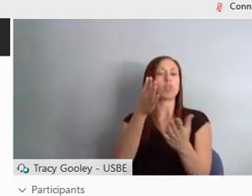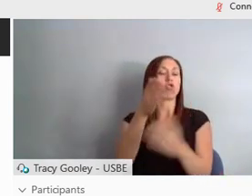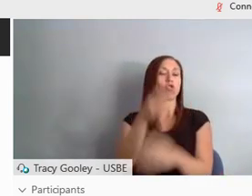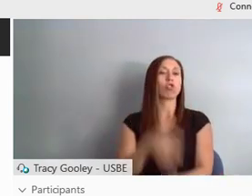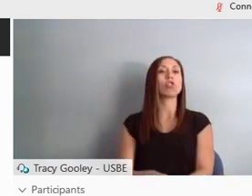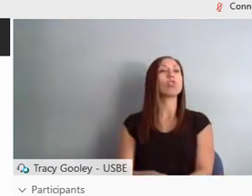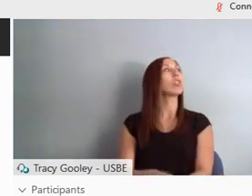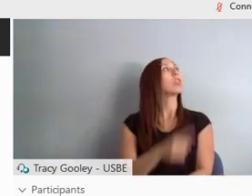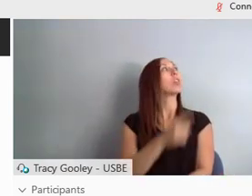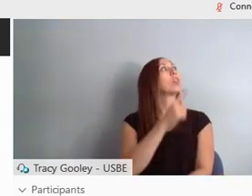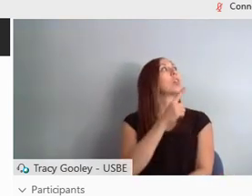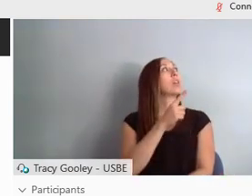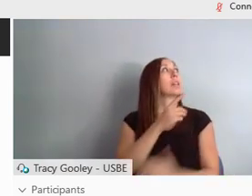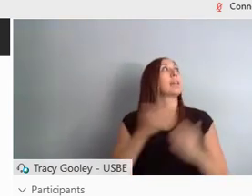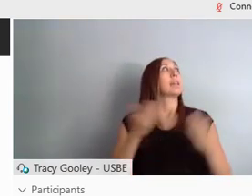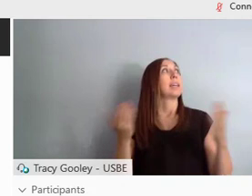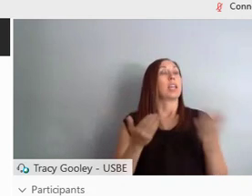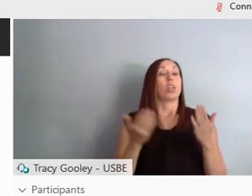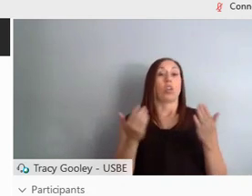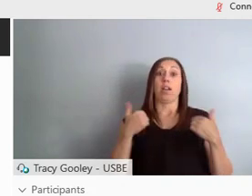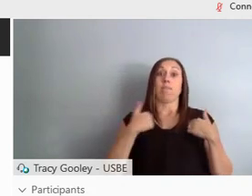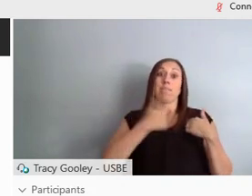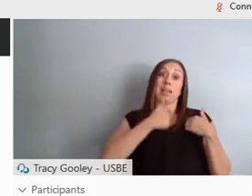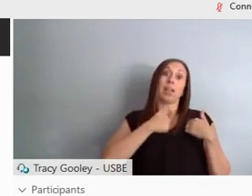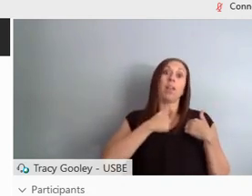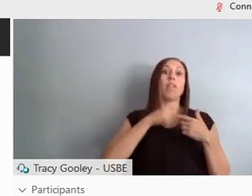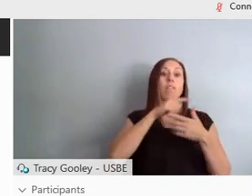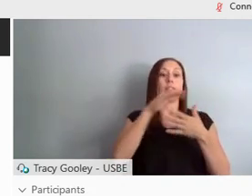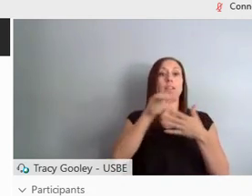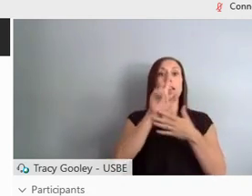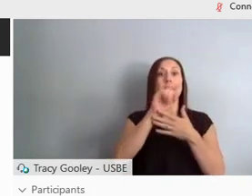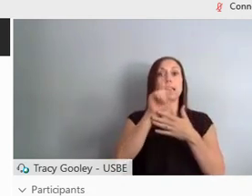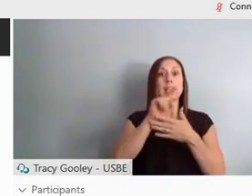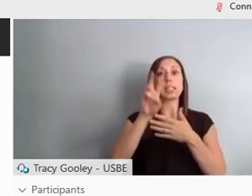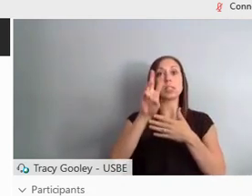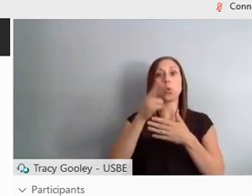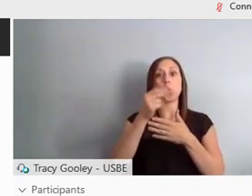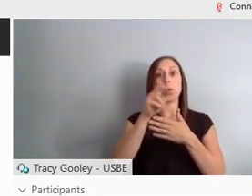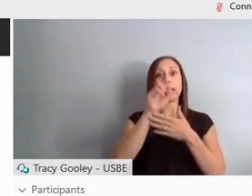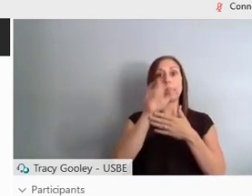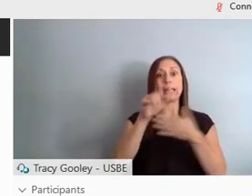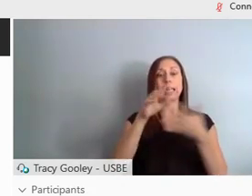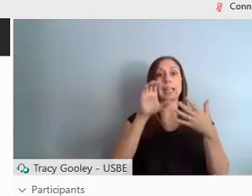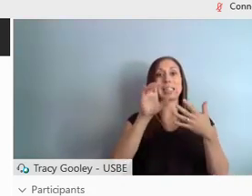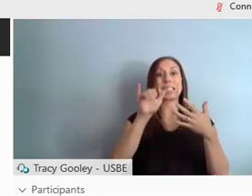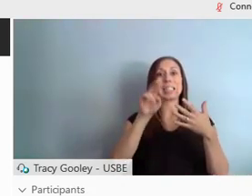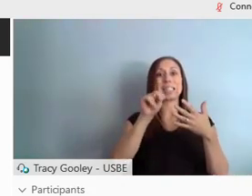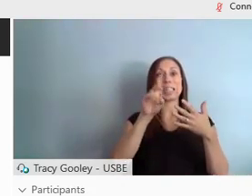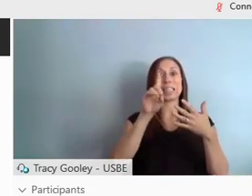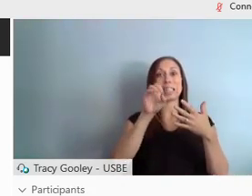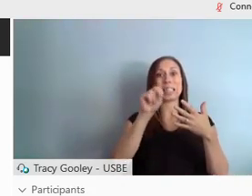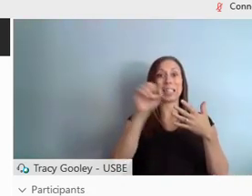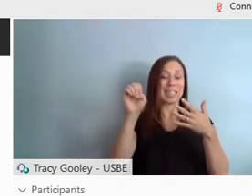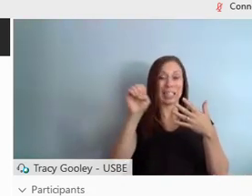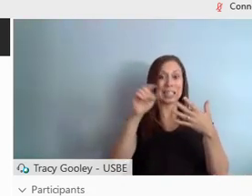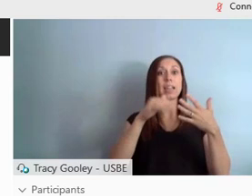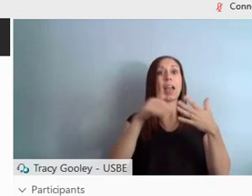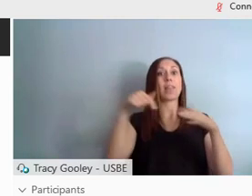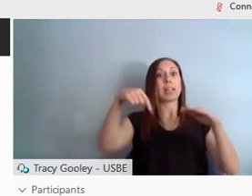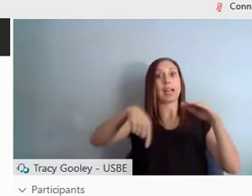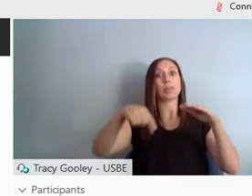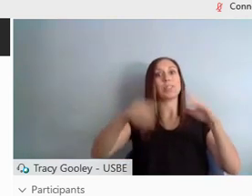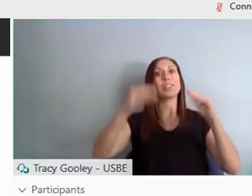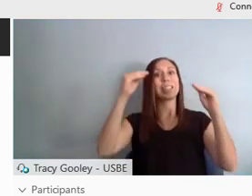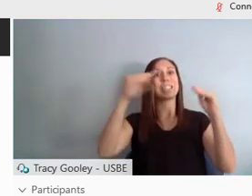for you. Up here in the assessment department, you have myself, Liz Williams, Whitney Barlow, and Cindy Carter. And then downstairs